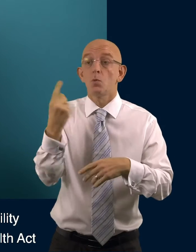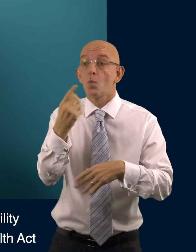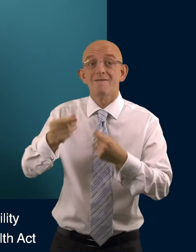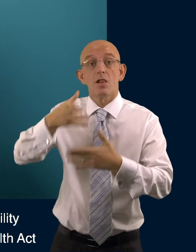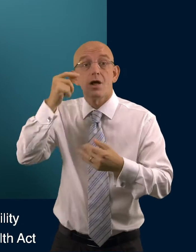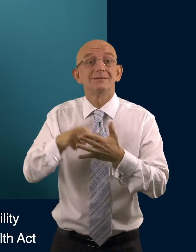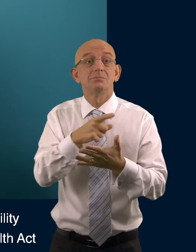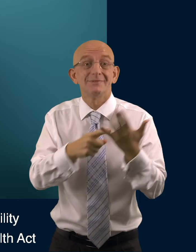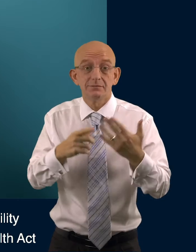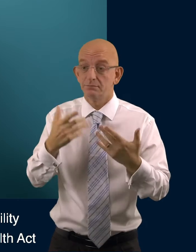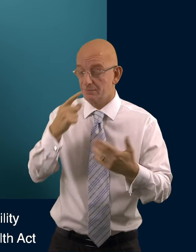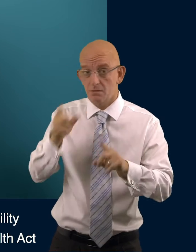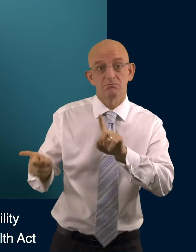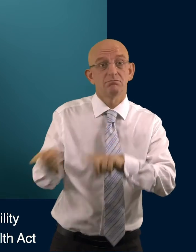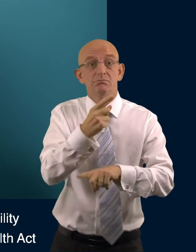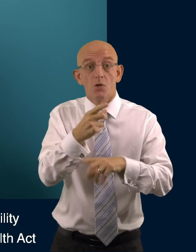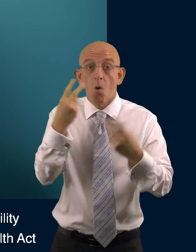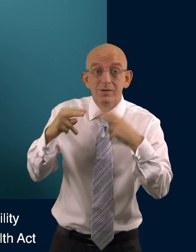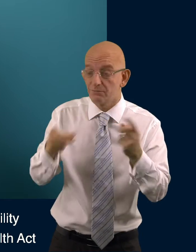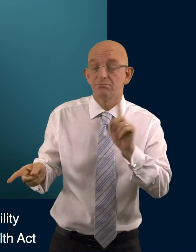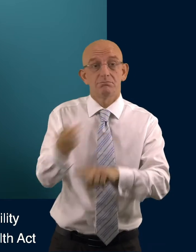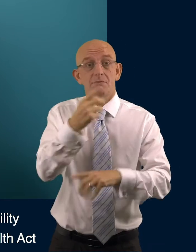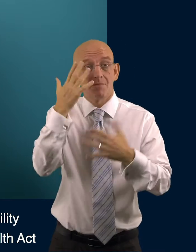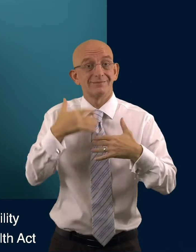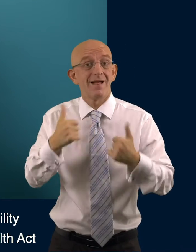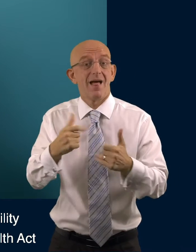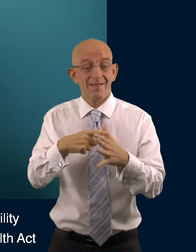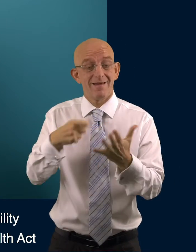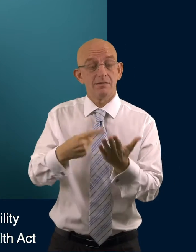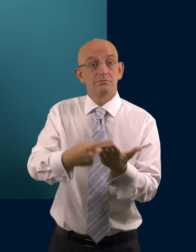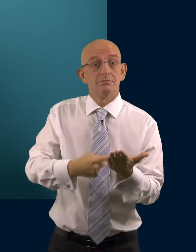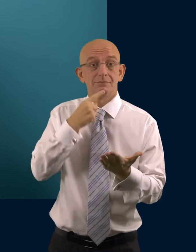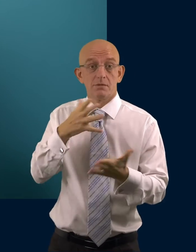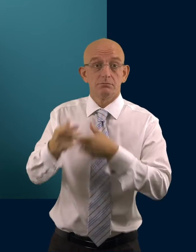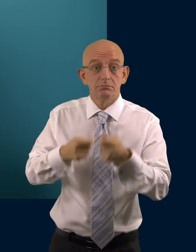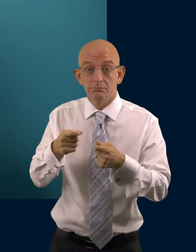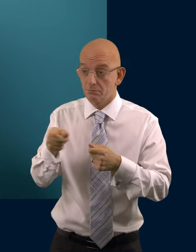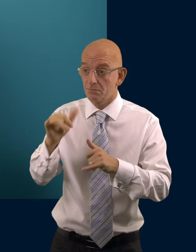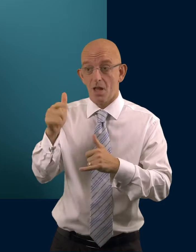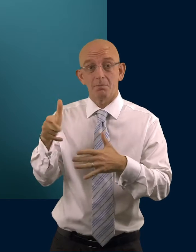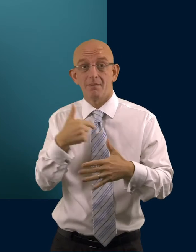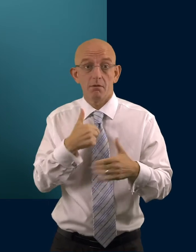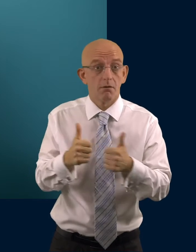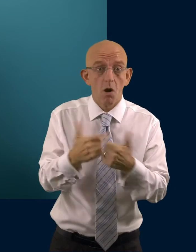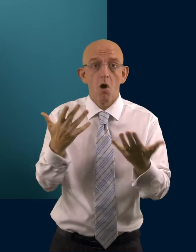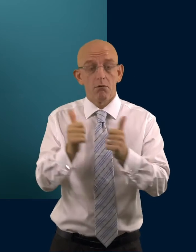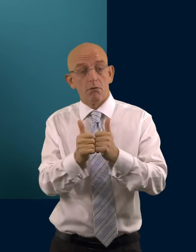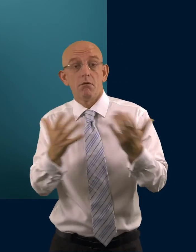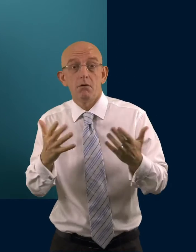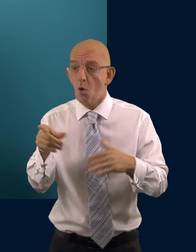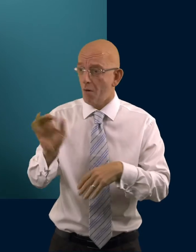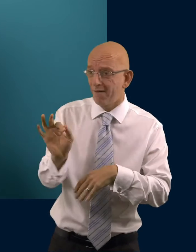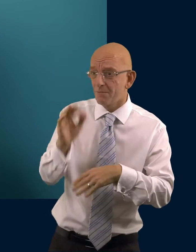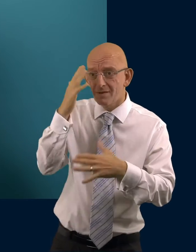that means that people with learning disability and autism can be treated under the Mental Health Act without their consent, even if they